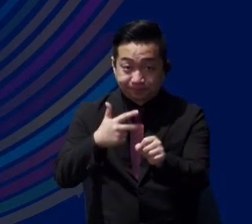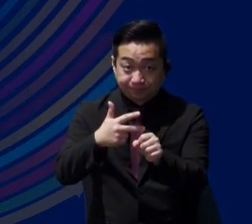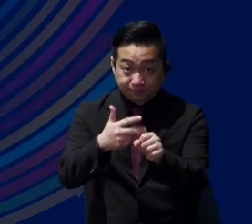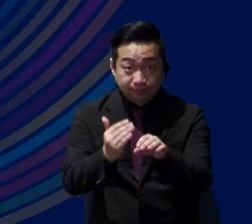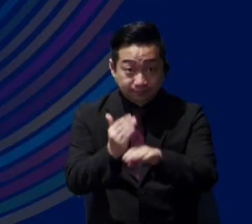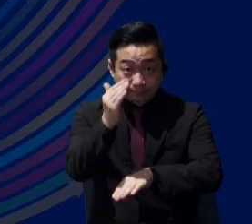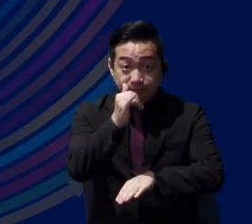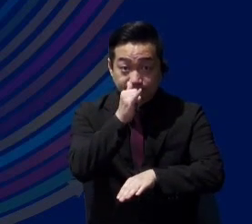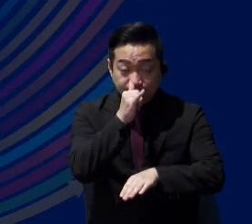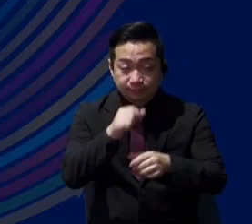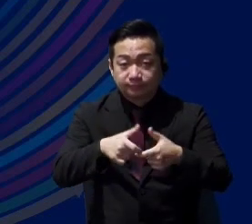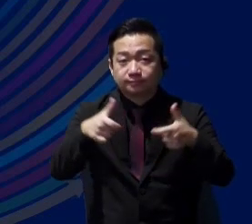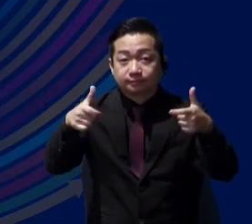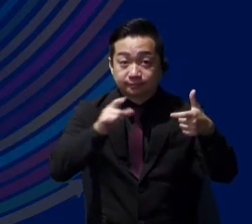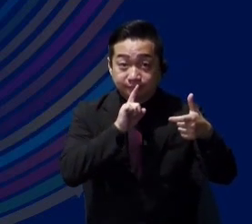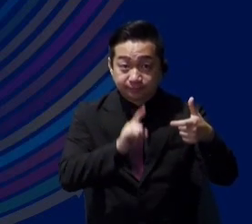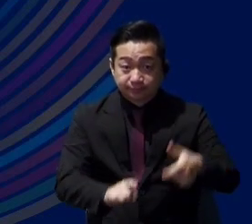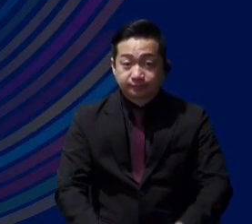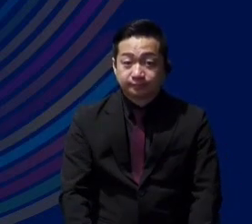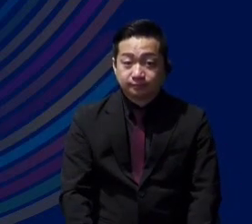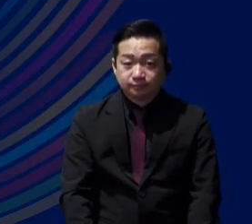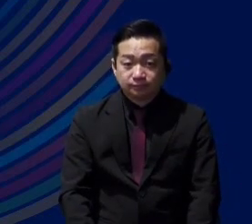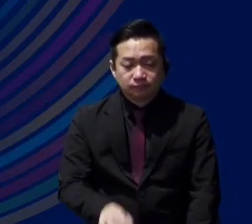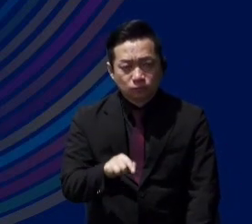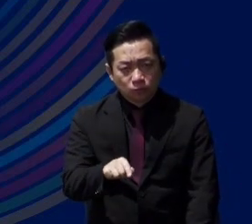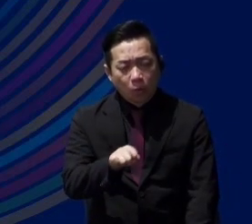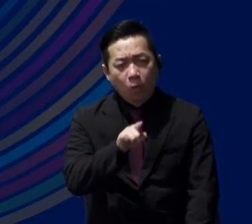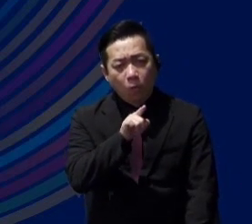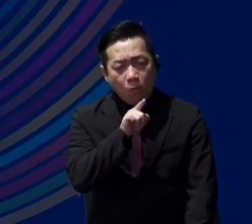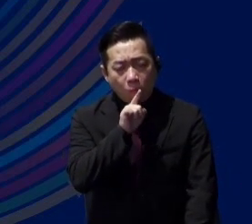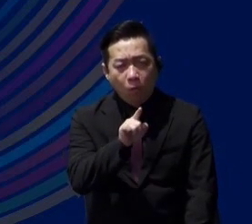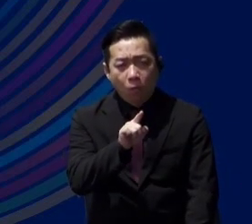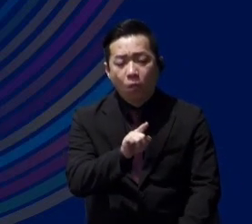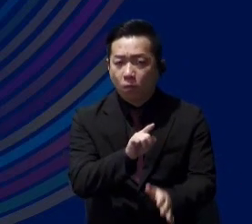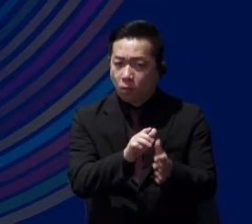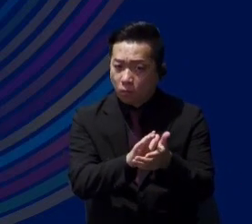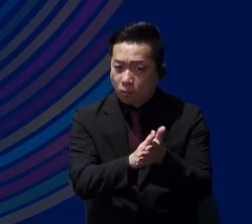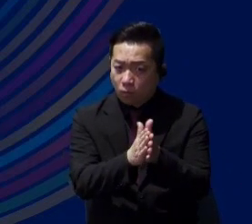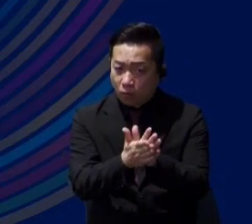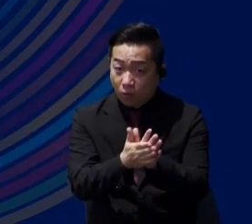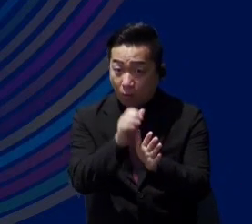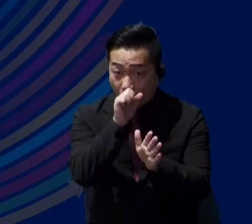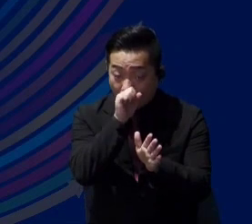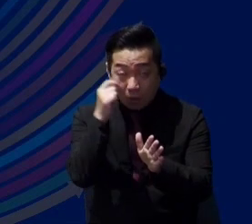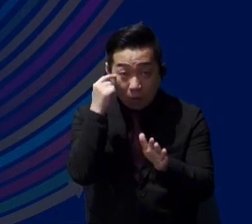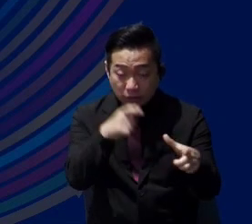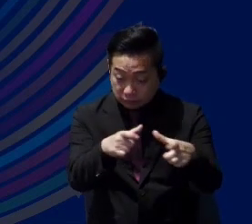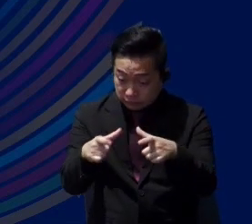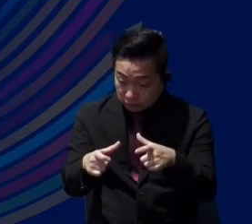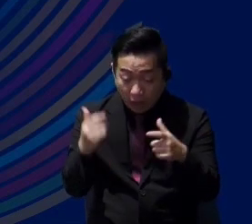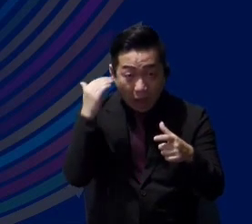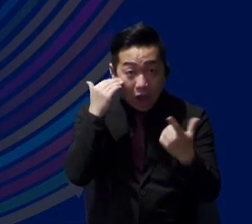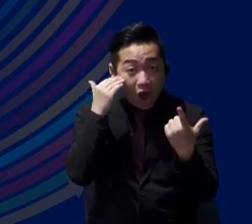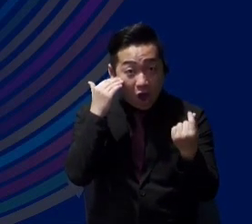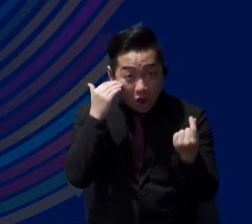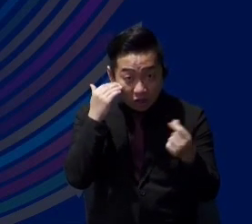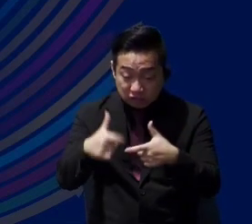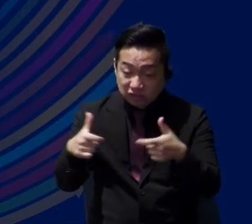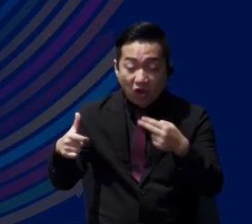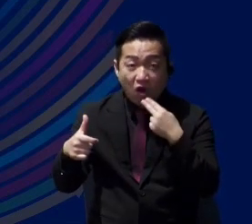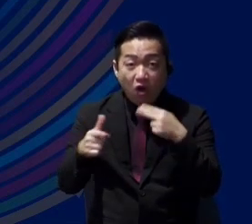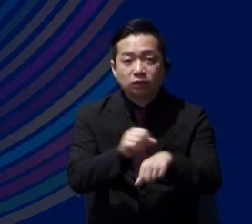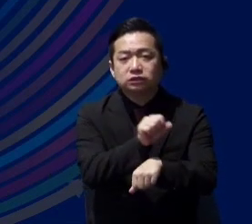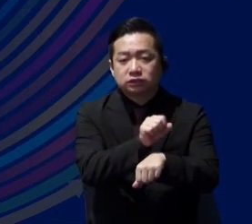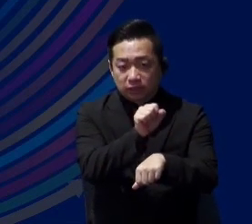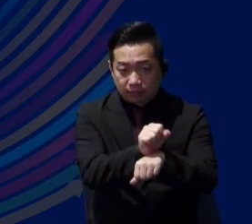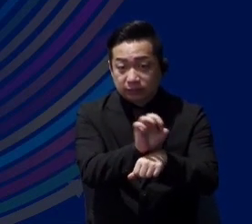no same as this in your region. Singapore is 10 years, Japan is 6 years,